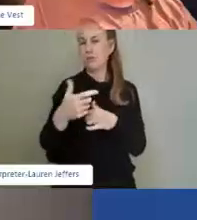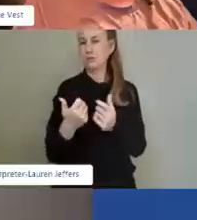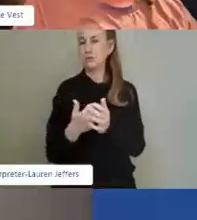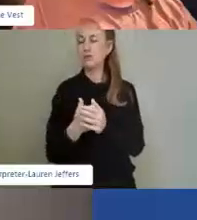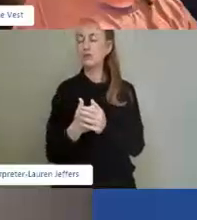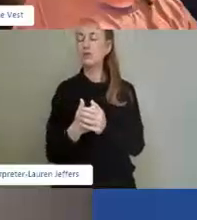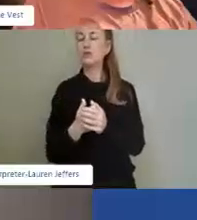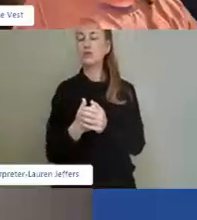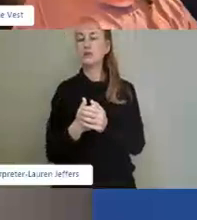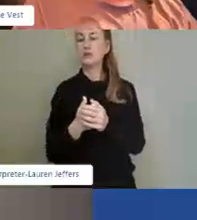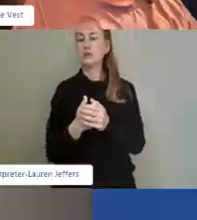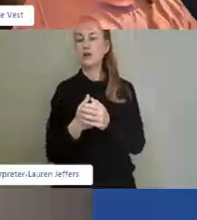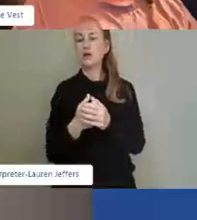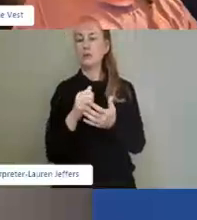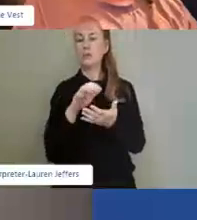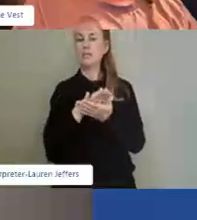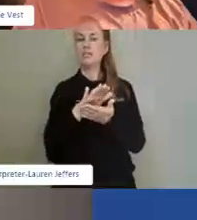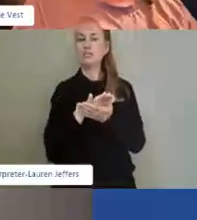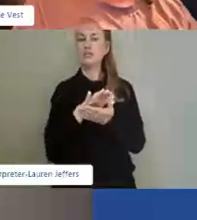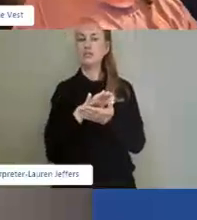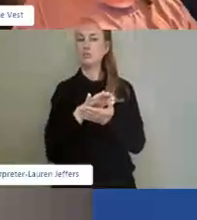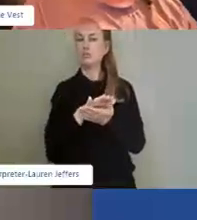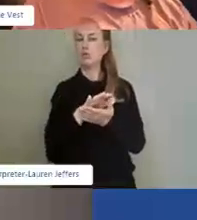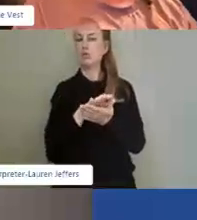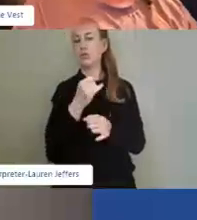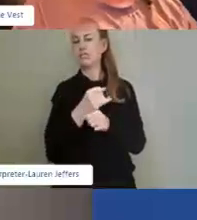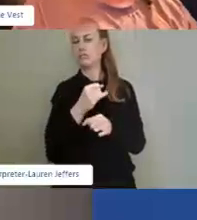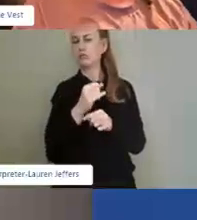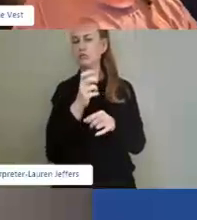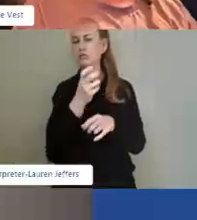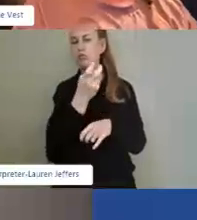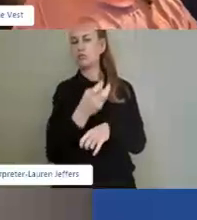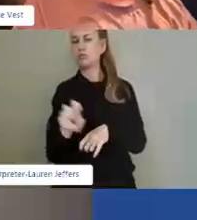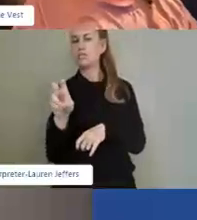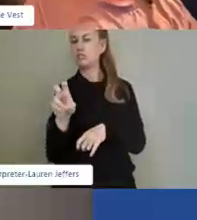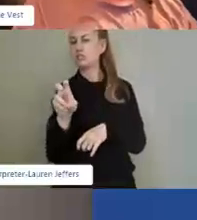As far as institutional transitions, this has been kind of a